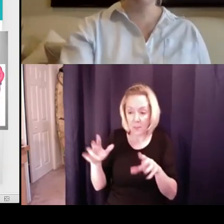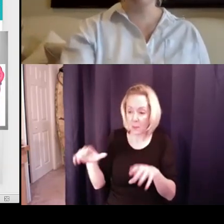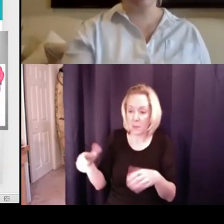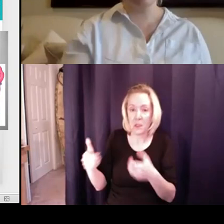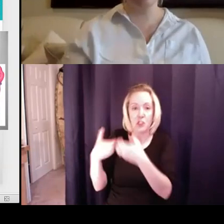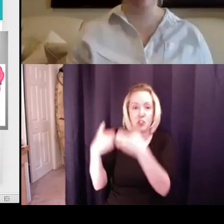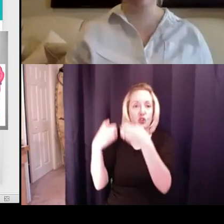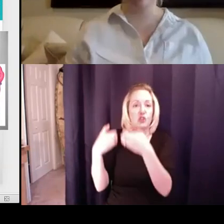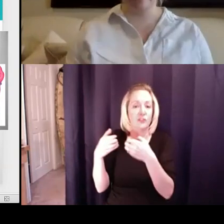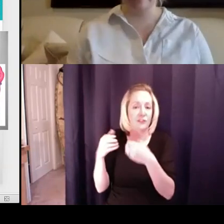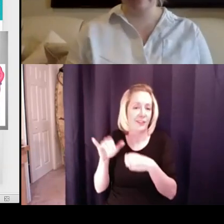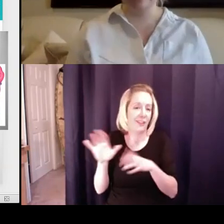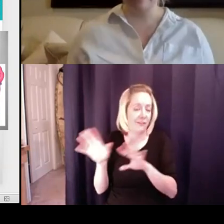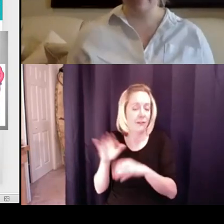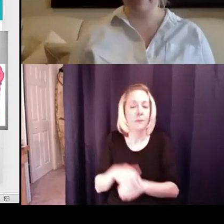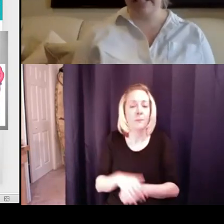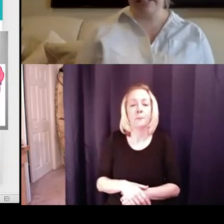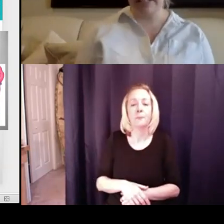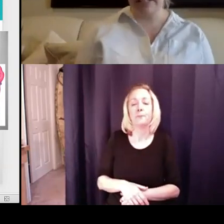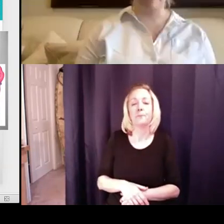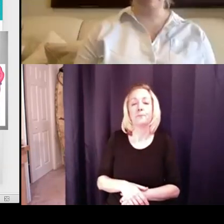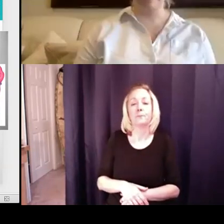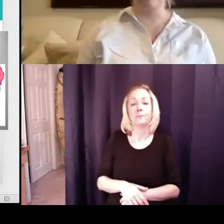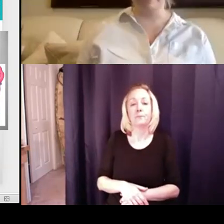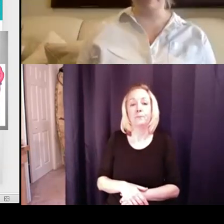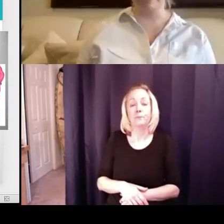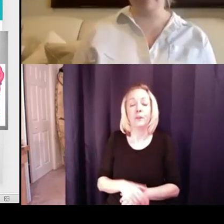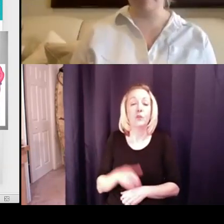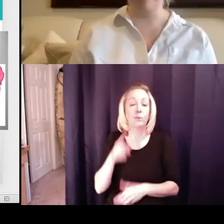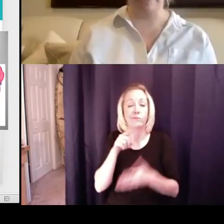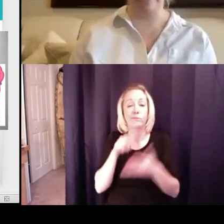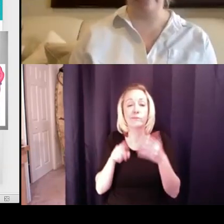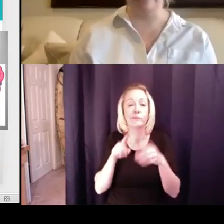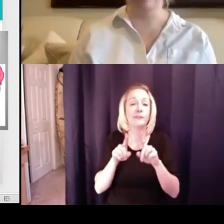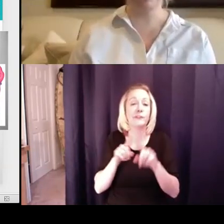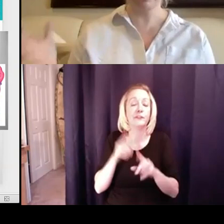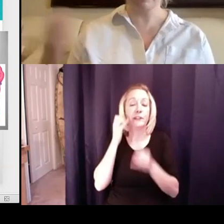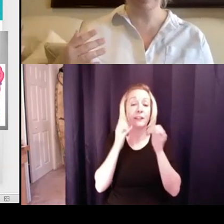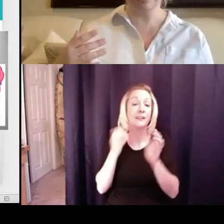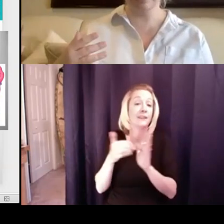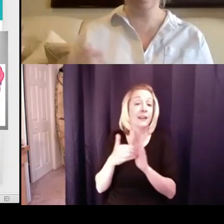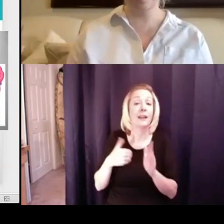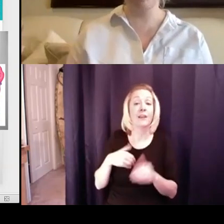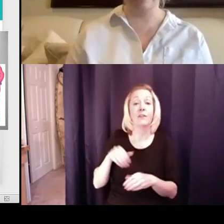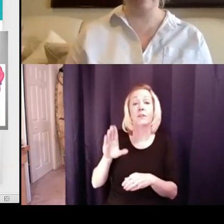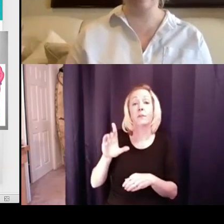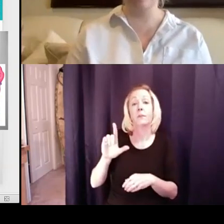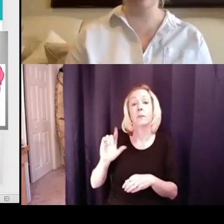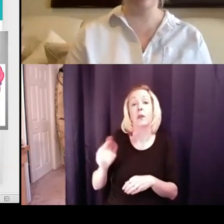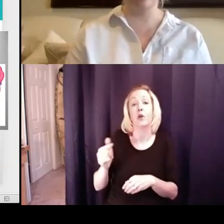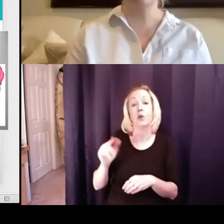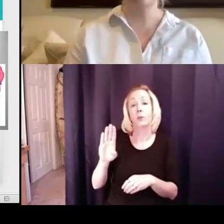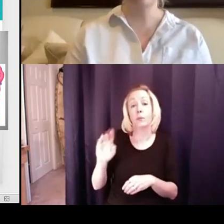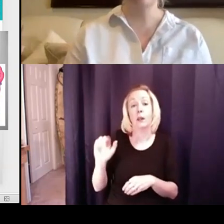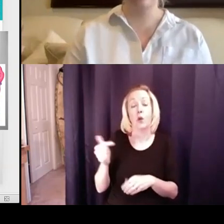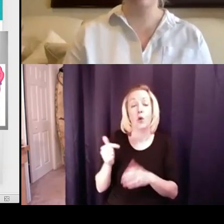So I just had some ideas. Again, like I said, I have an AT blog that I share some of my inclusive play activities